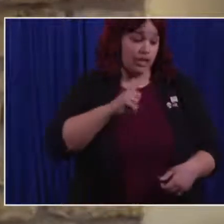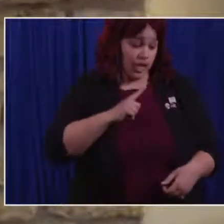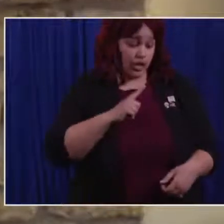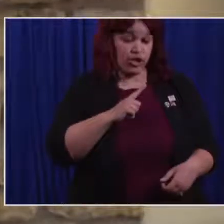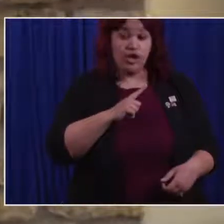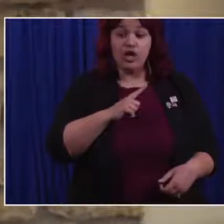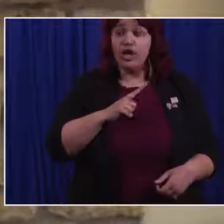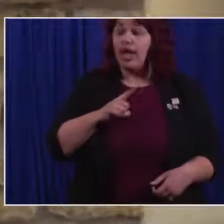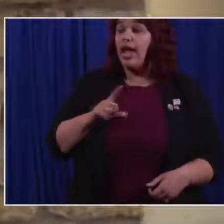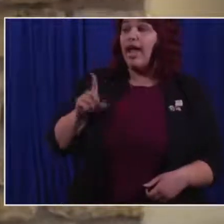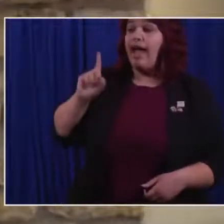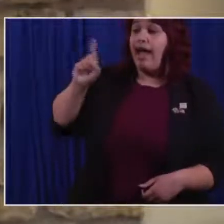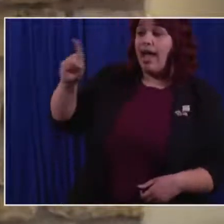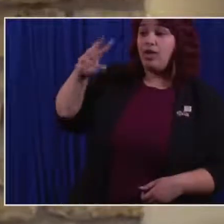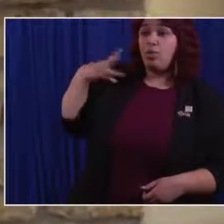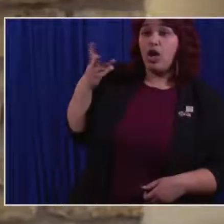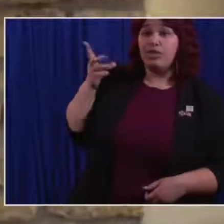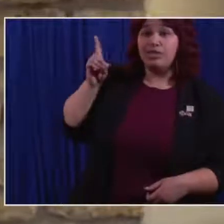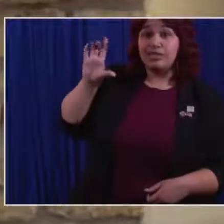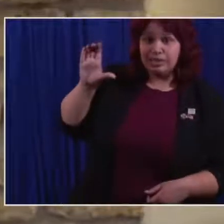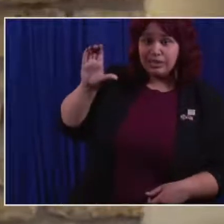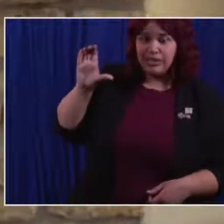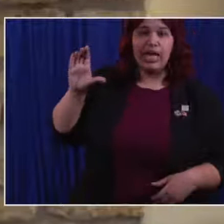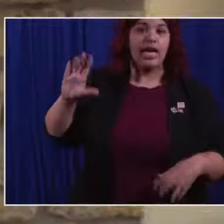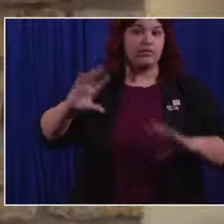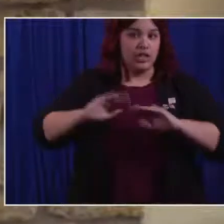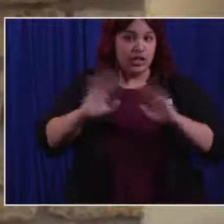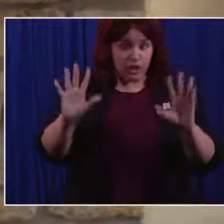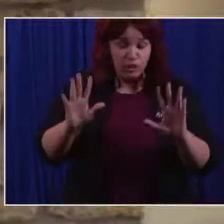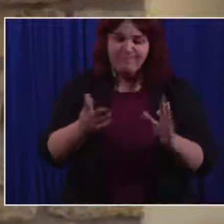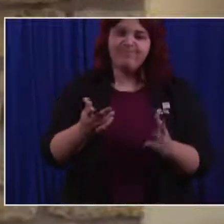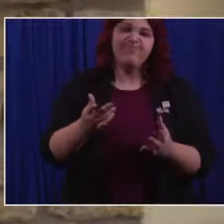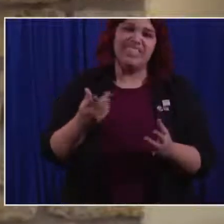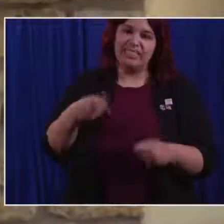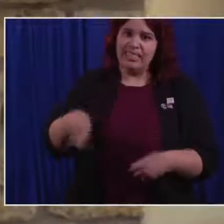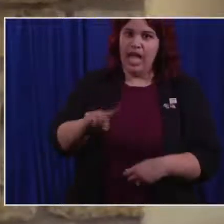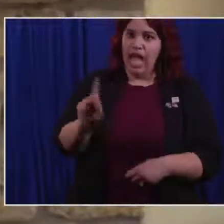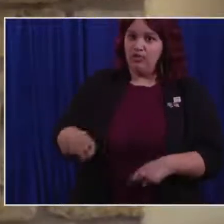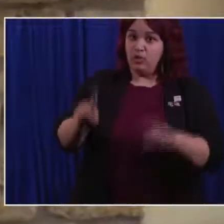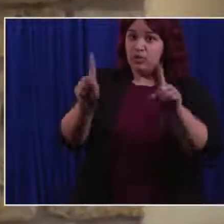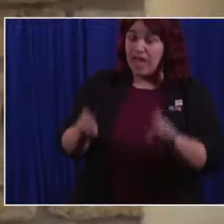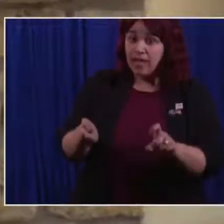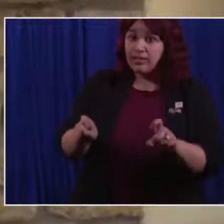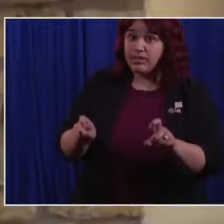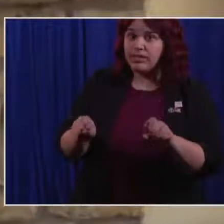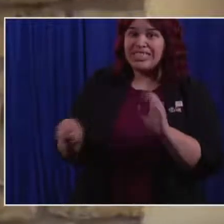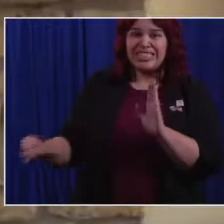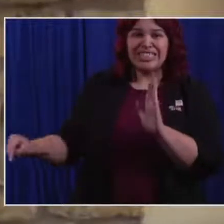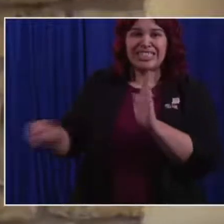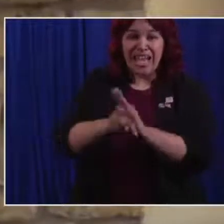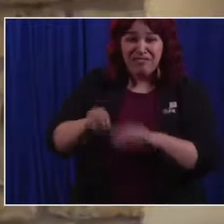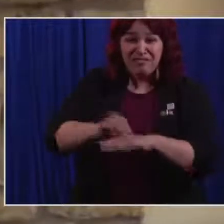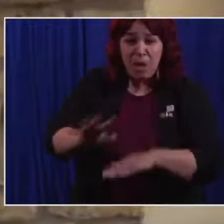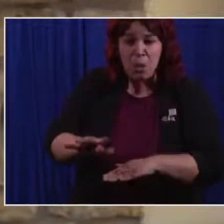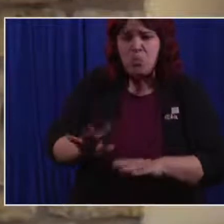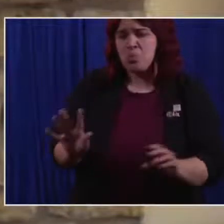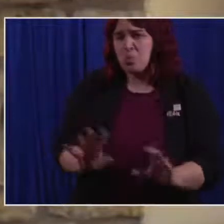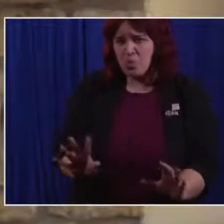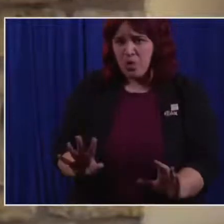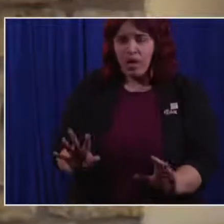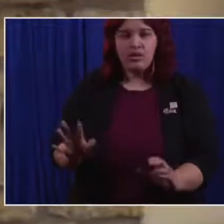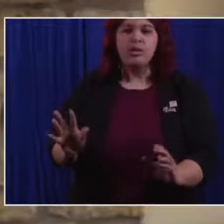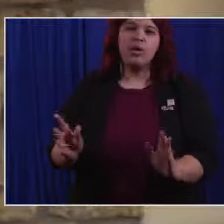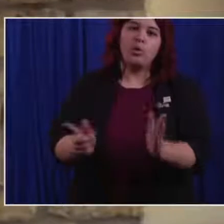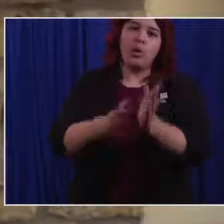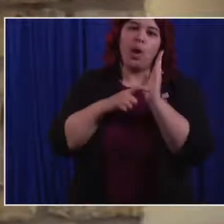continue. Most of the tests that are given are really given pursuant to a requirement by the federal government. So those